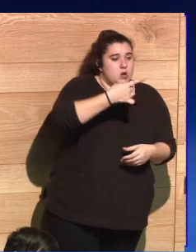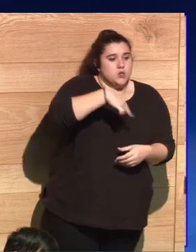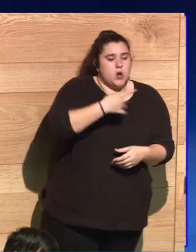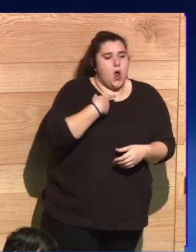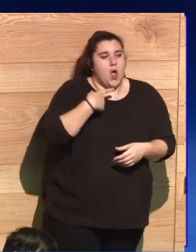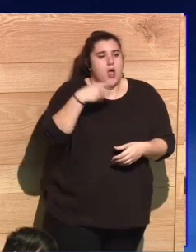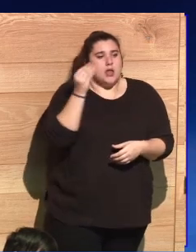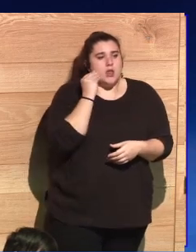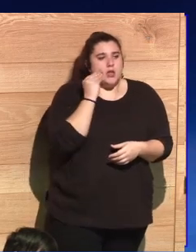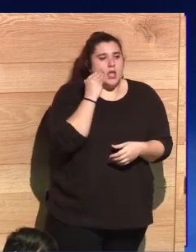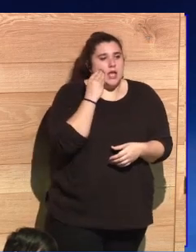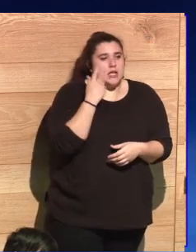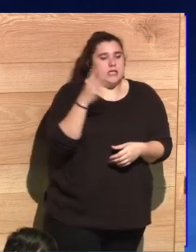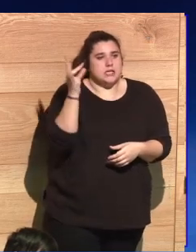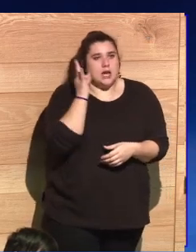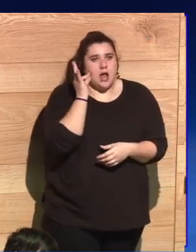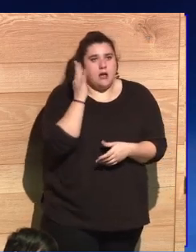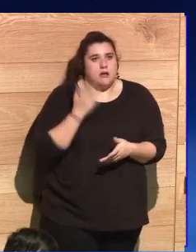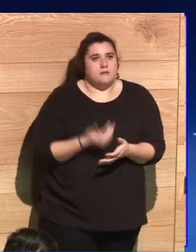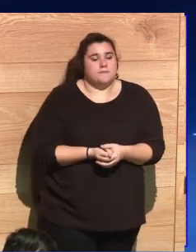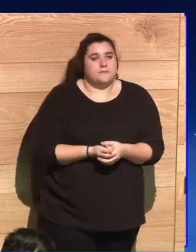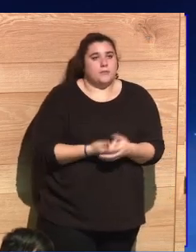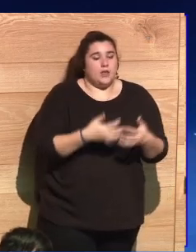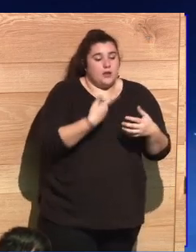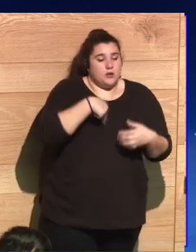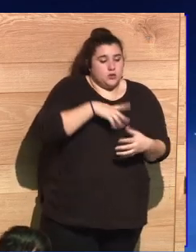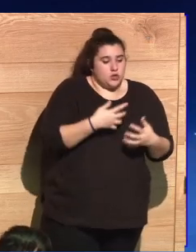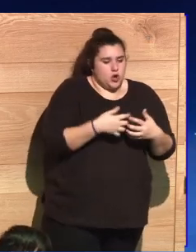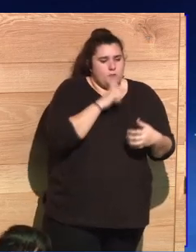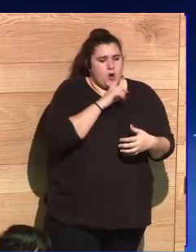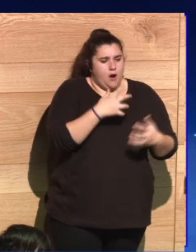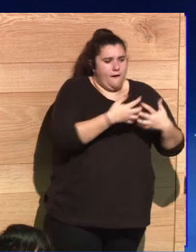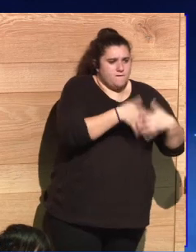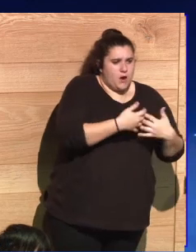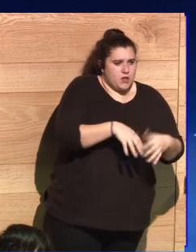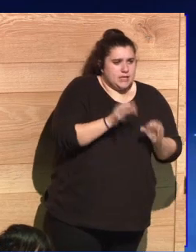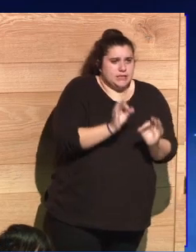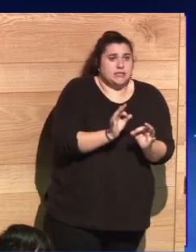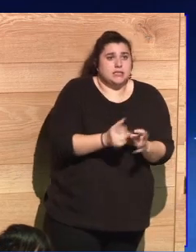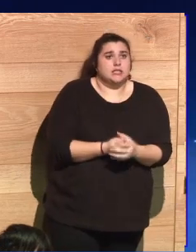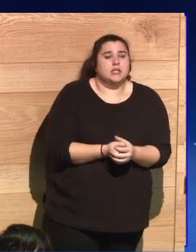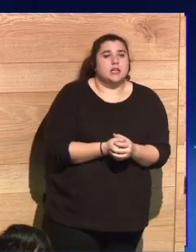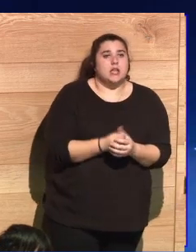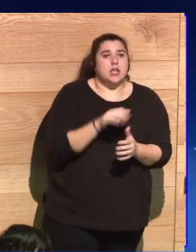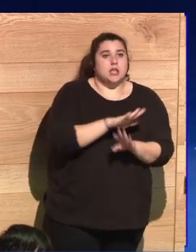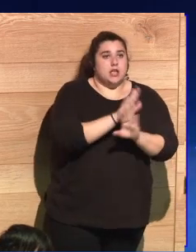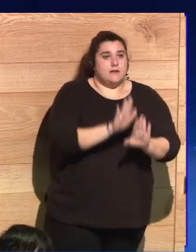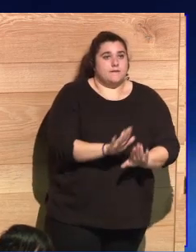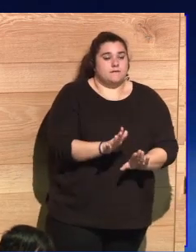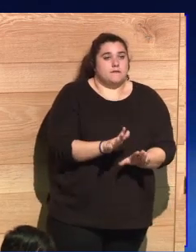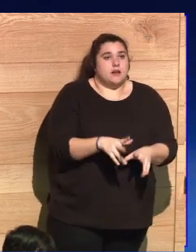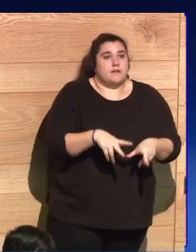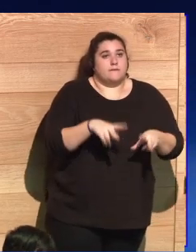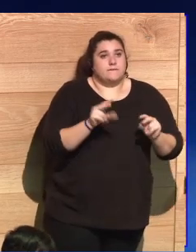even feed ourselves." And that's where you end up if you had a life like